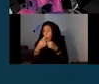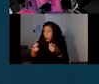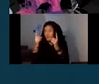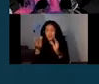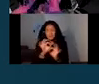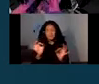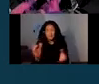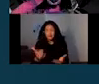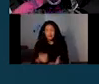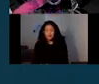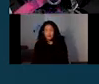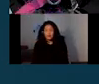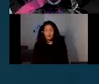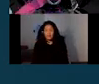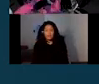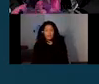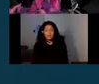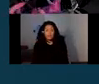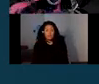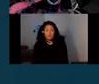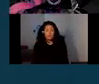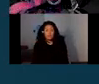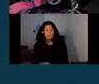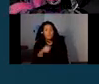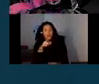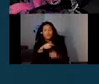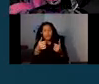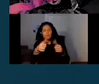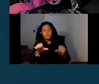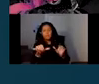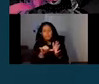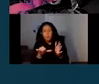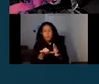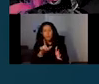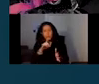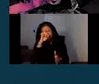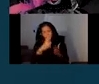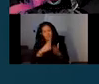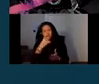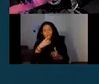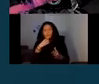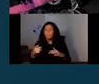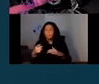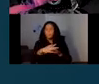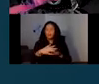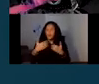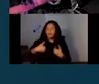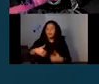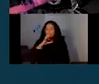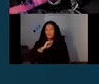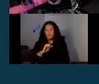universities. And to resolve that difficulty, she decided to marry a very rich